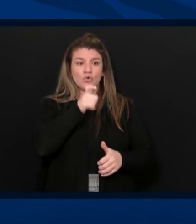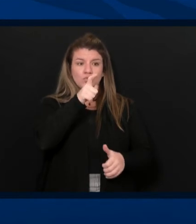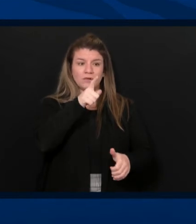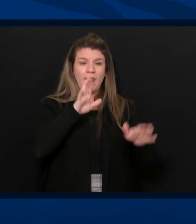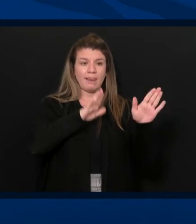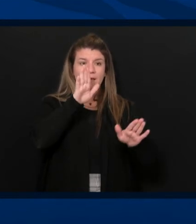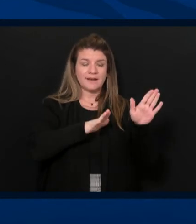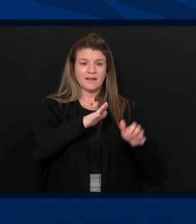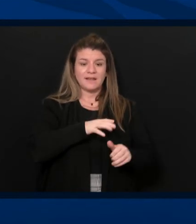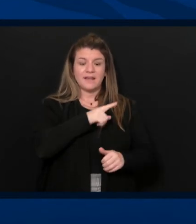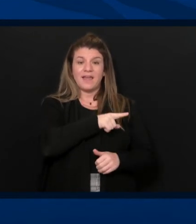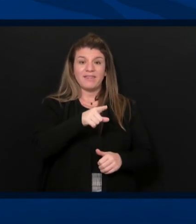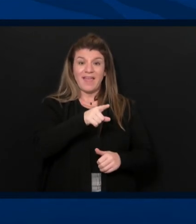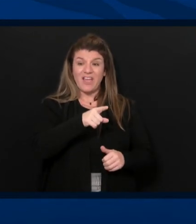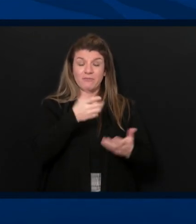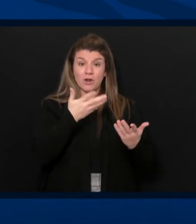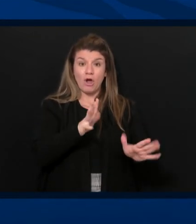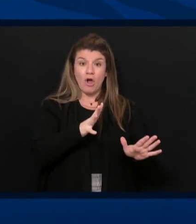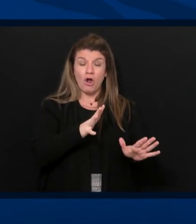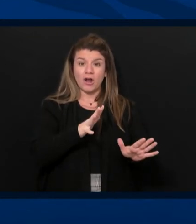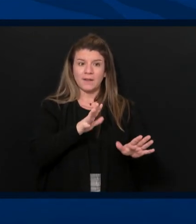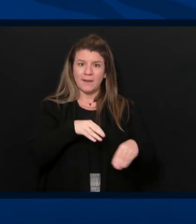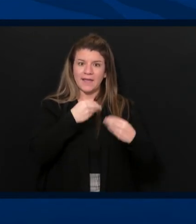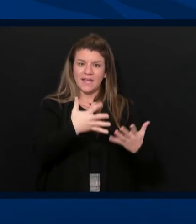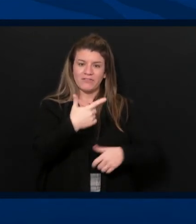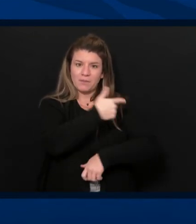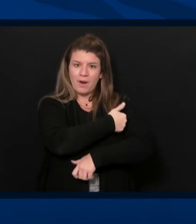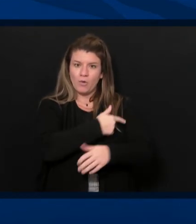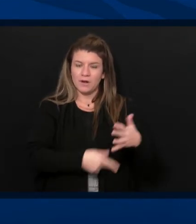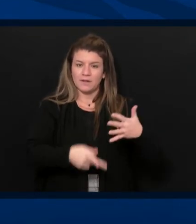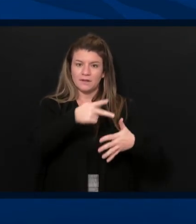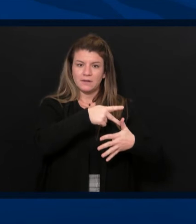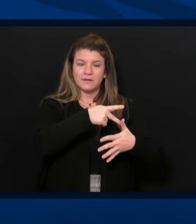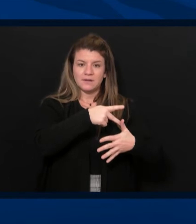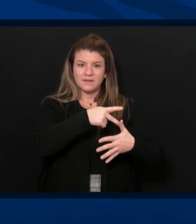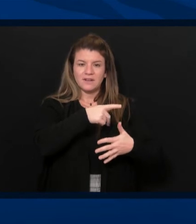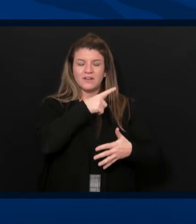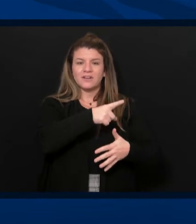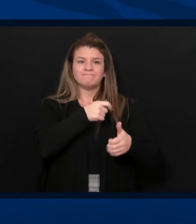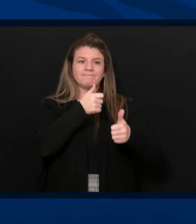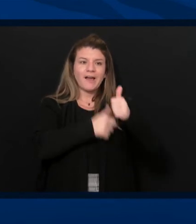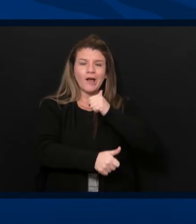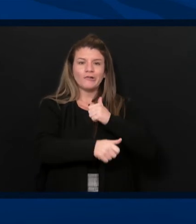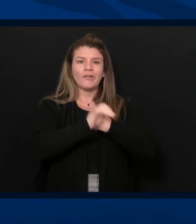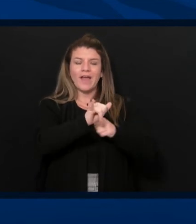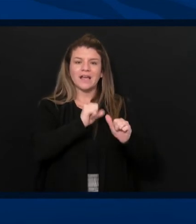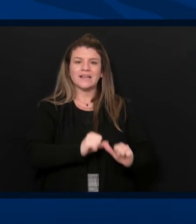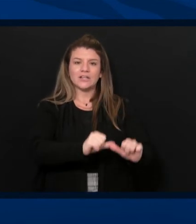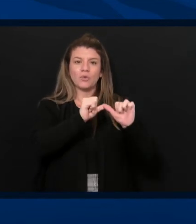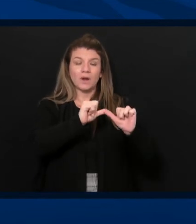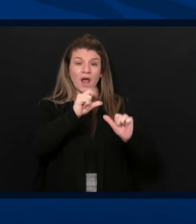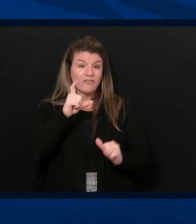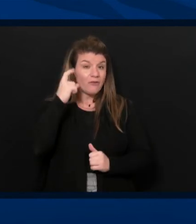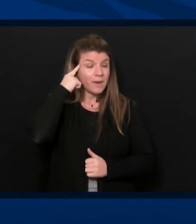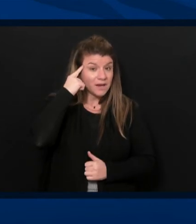been given priority vaccine doses under the cover of continuation of government